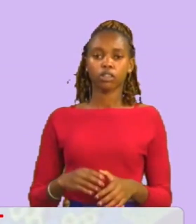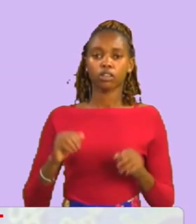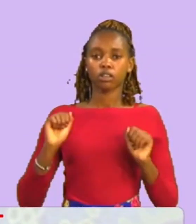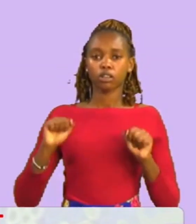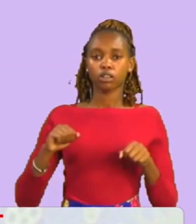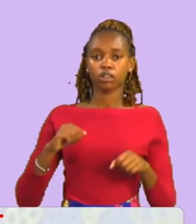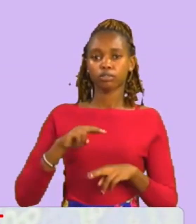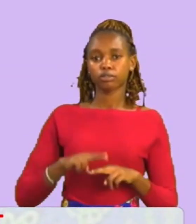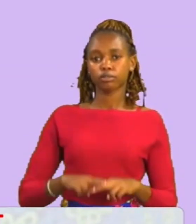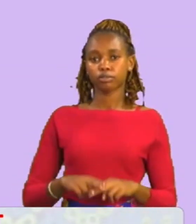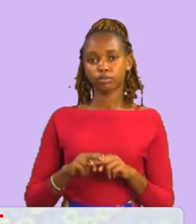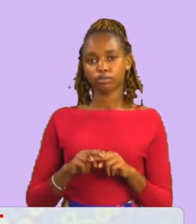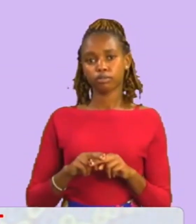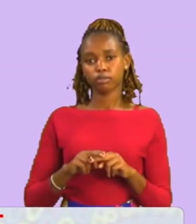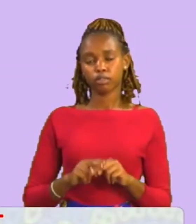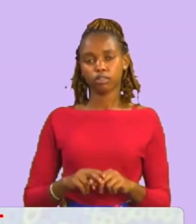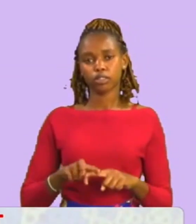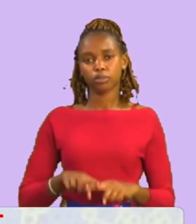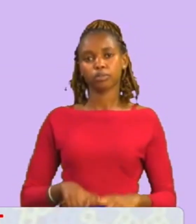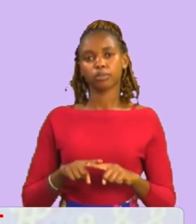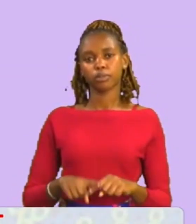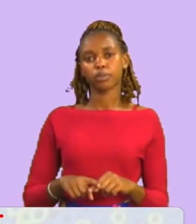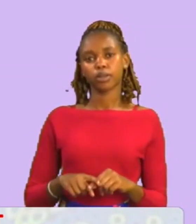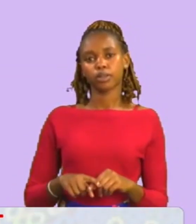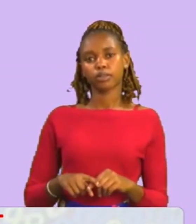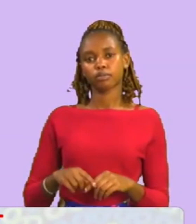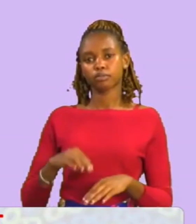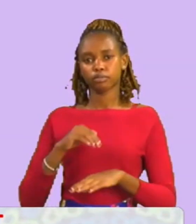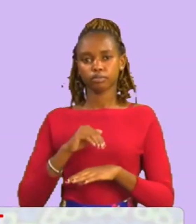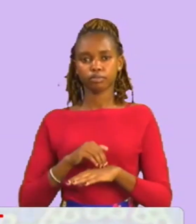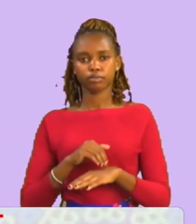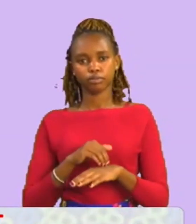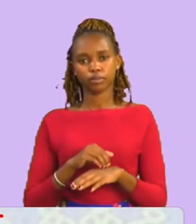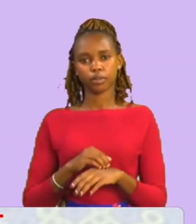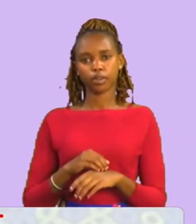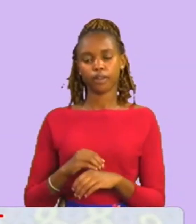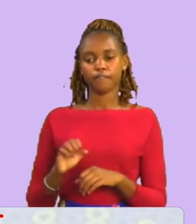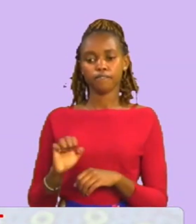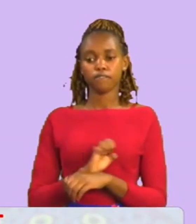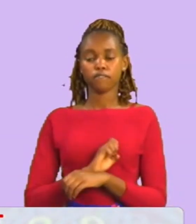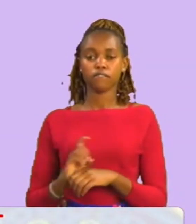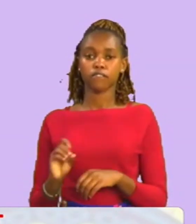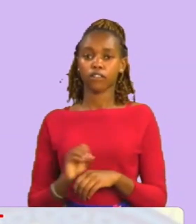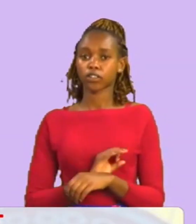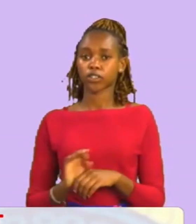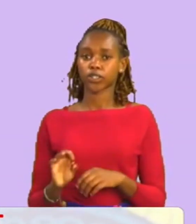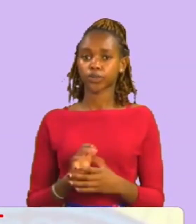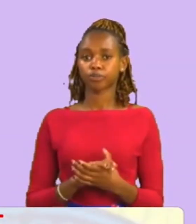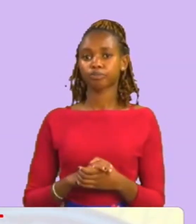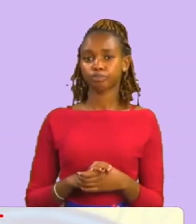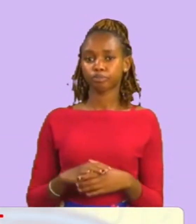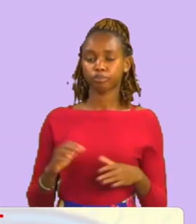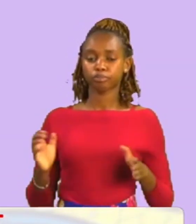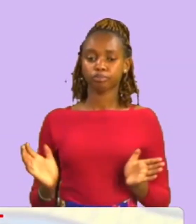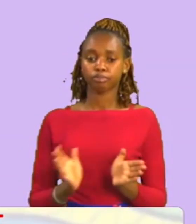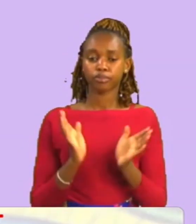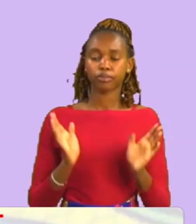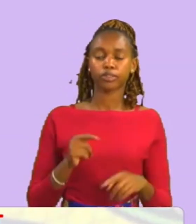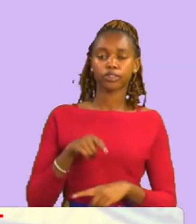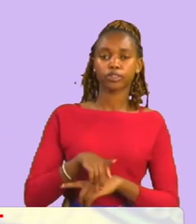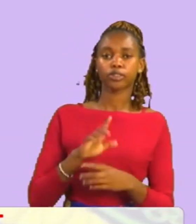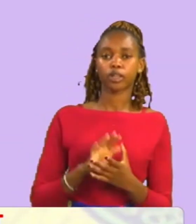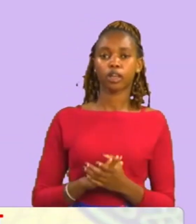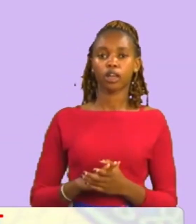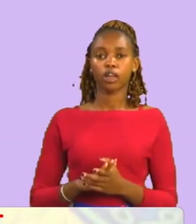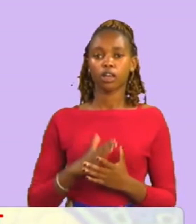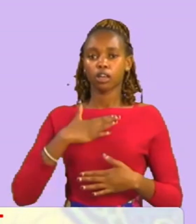factors and friends to motivate you, but you're solely responsible for motivating yourself. Big vibes, positive vibes. Appreciate